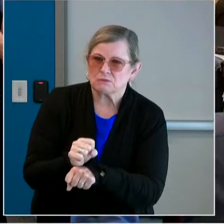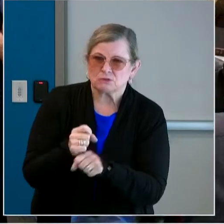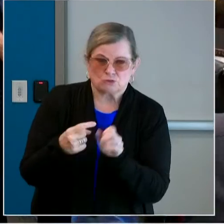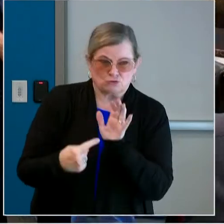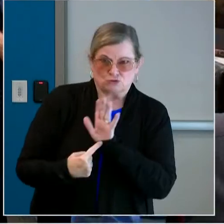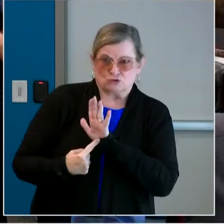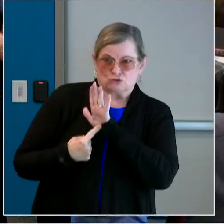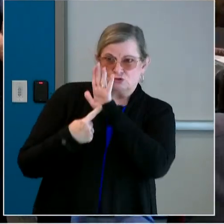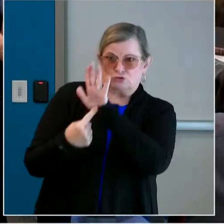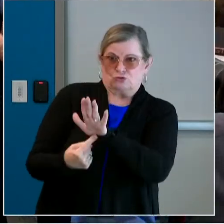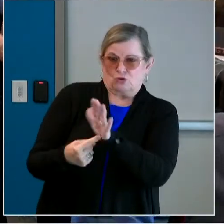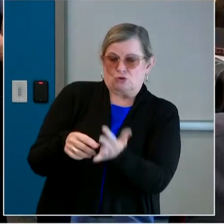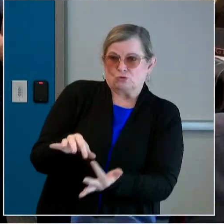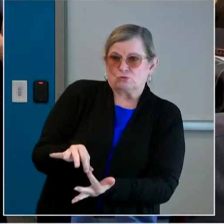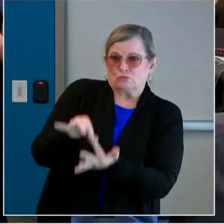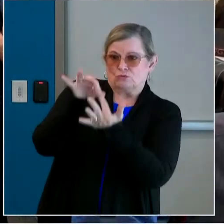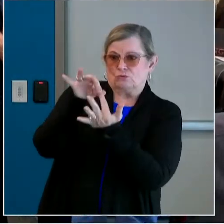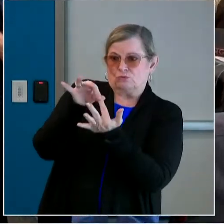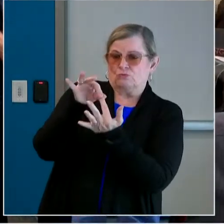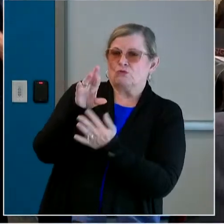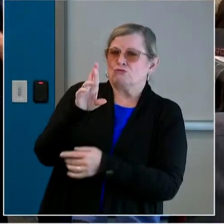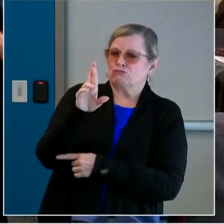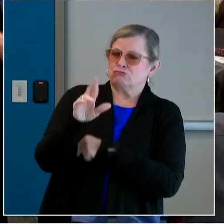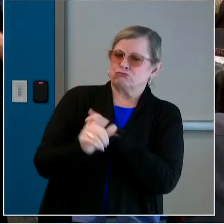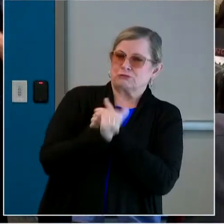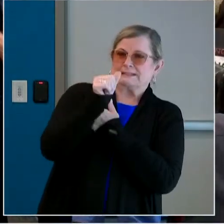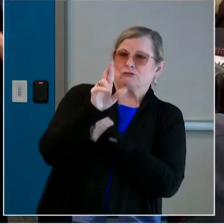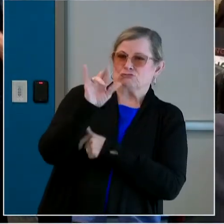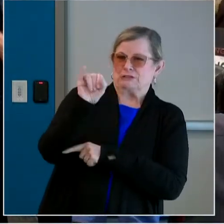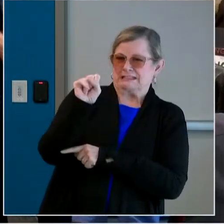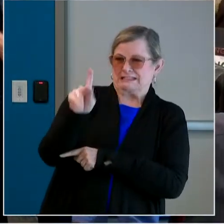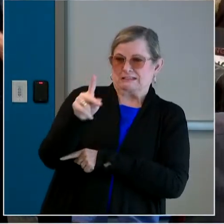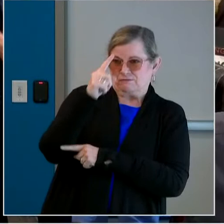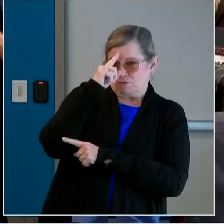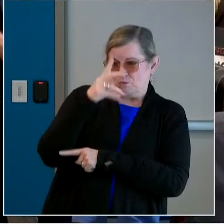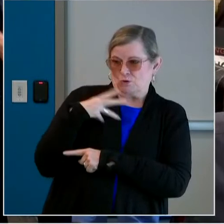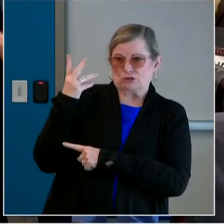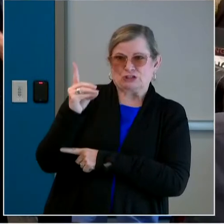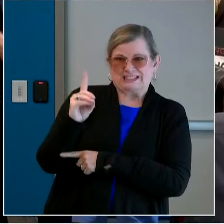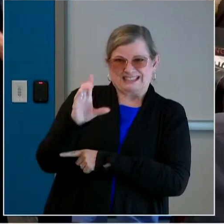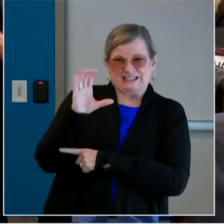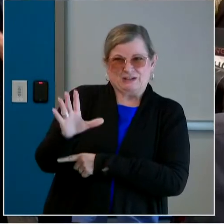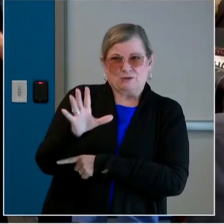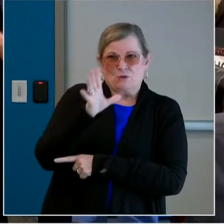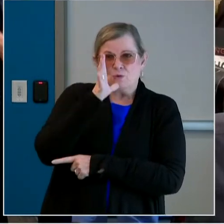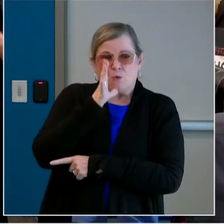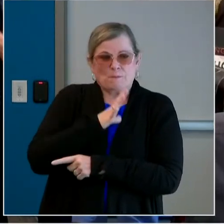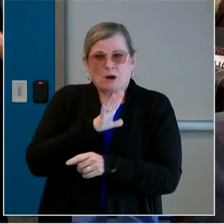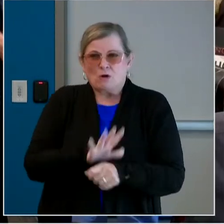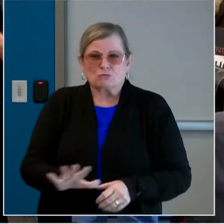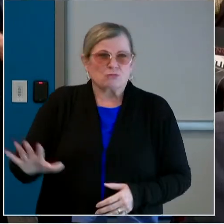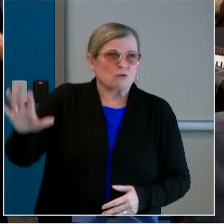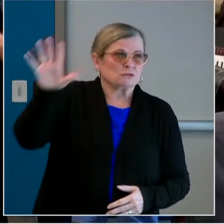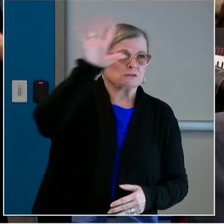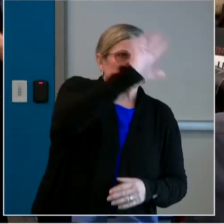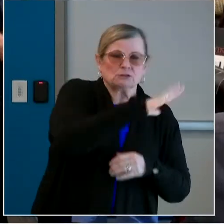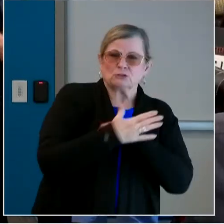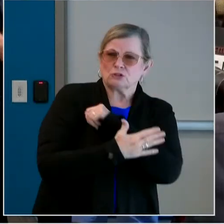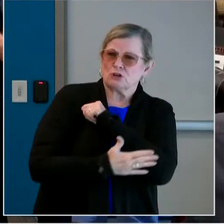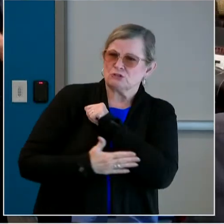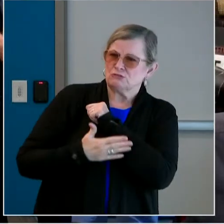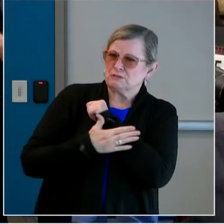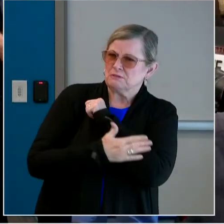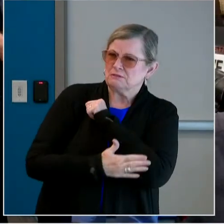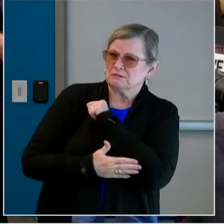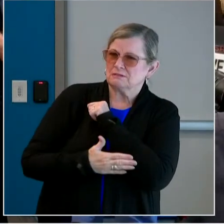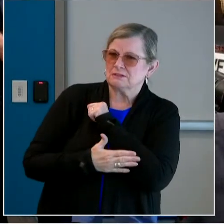District of Columbia. It poses a risk to women across the country, but it will be left